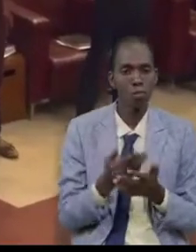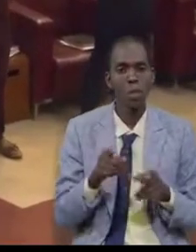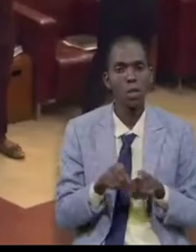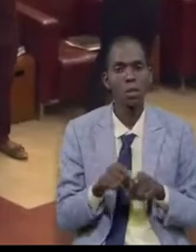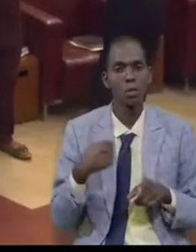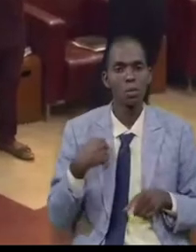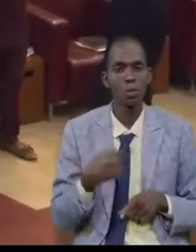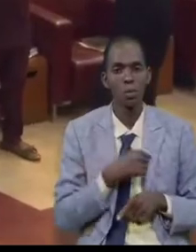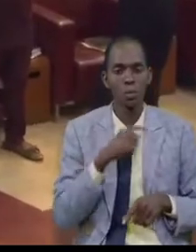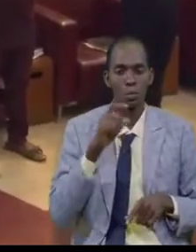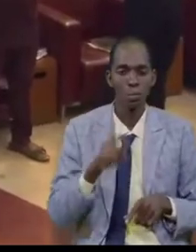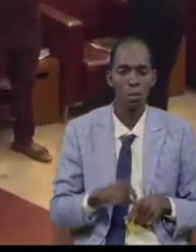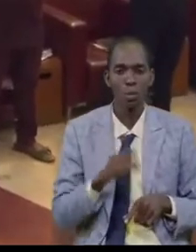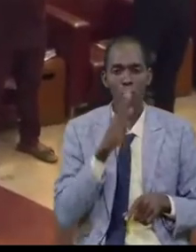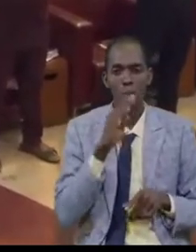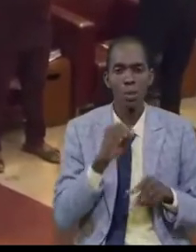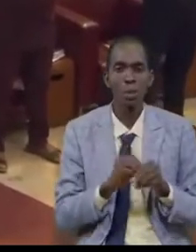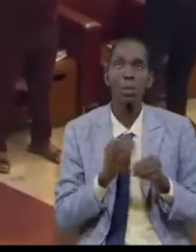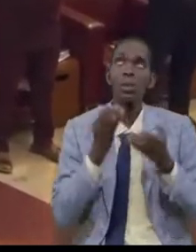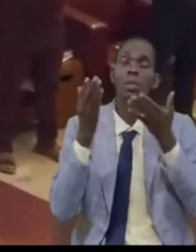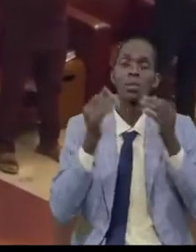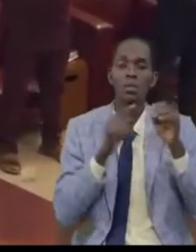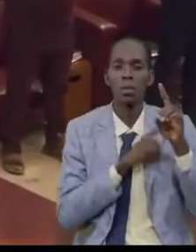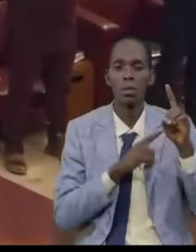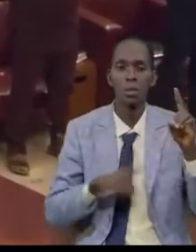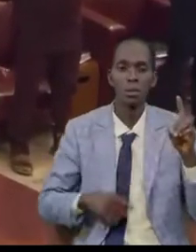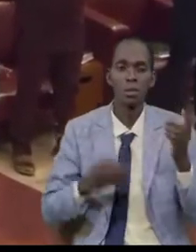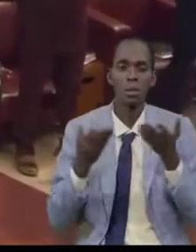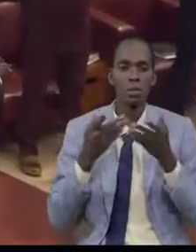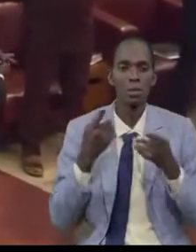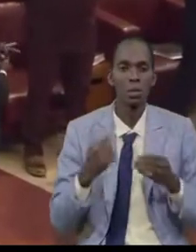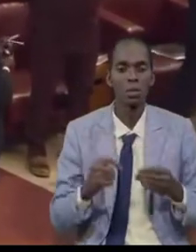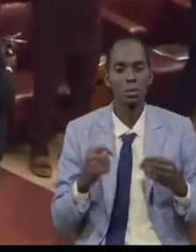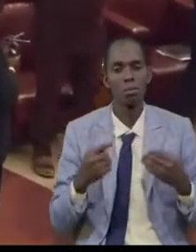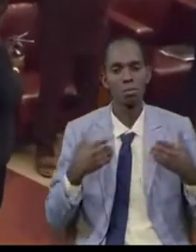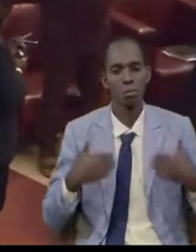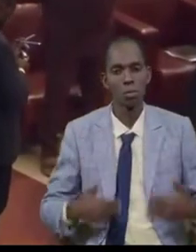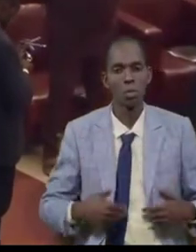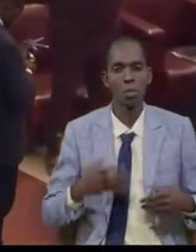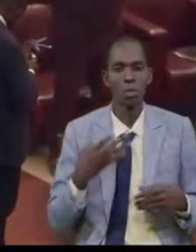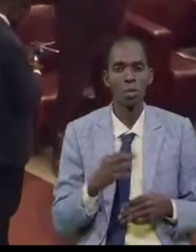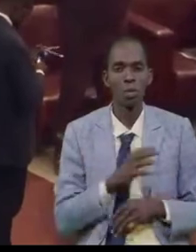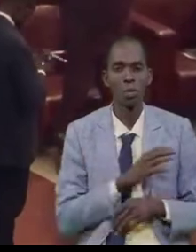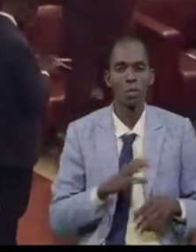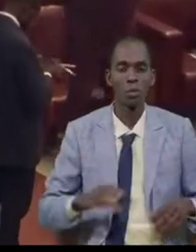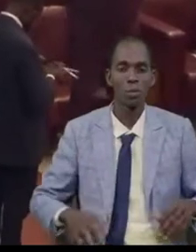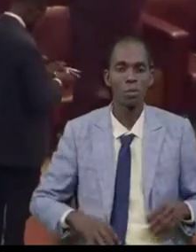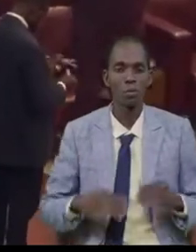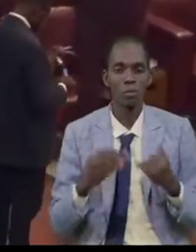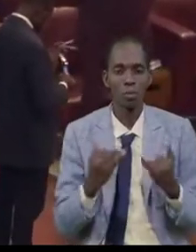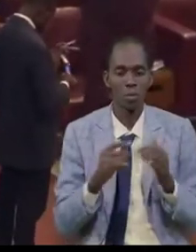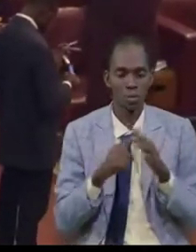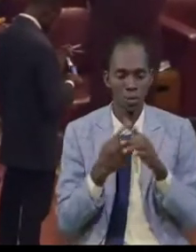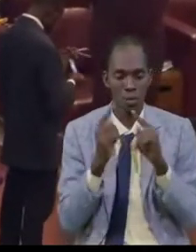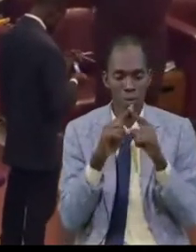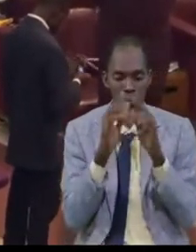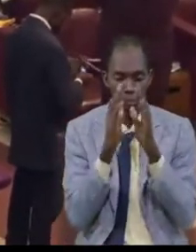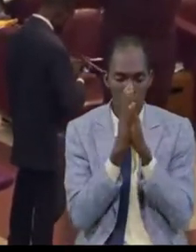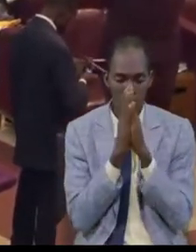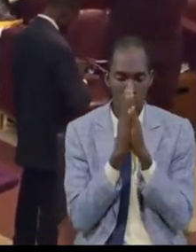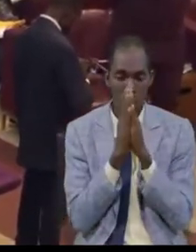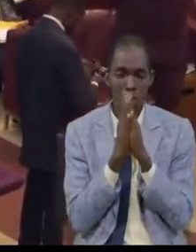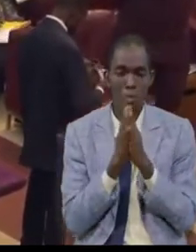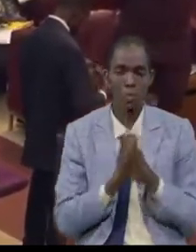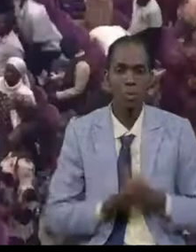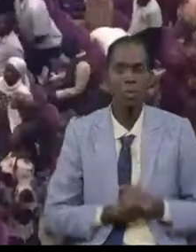be in serving the Lord and serving the body of Christ. Open your mouth and talk to the Lord in